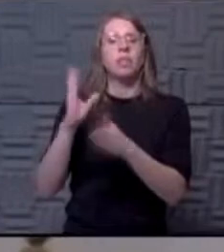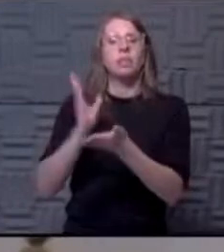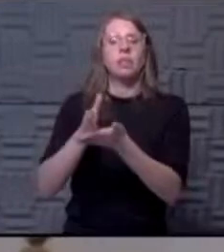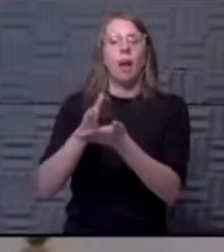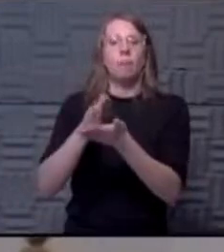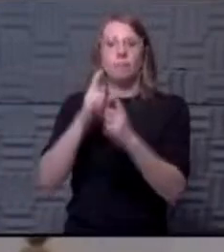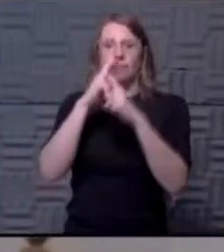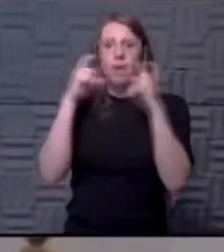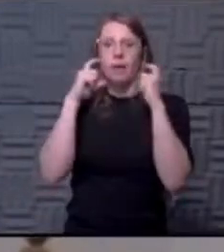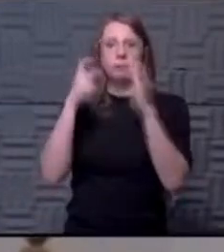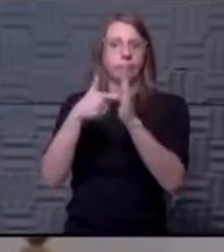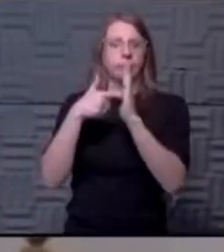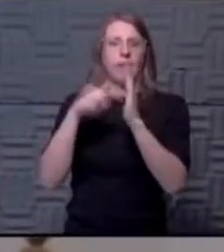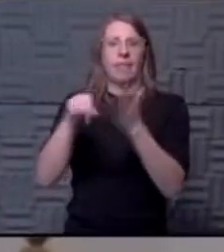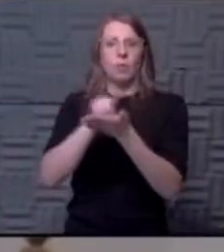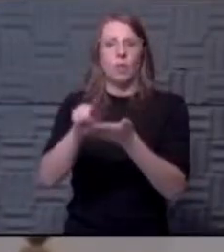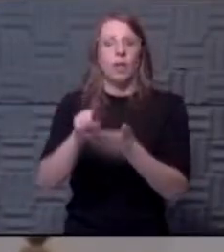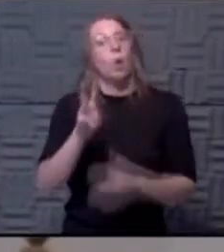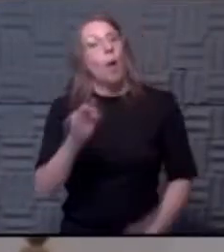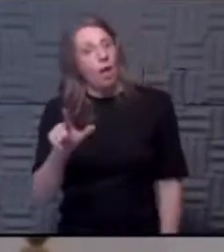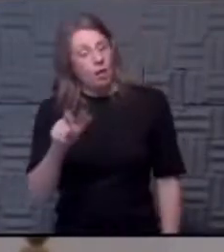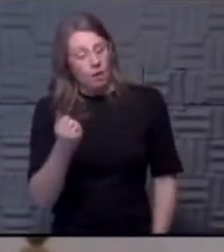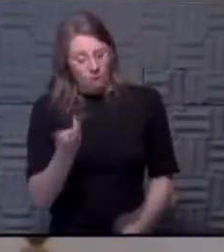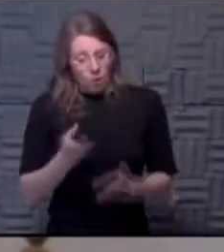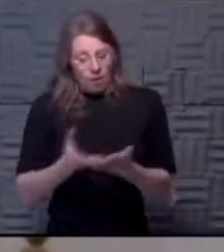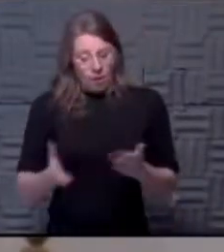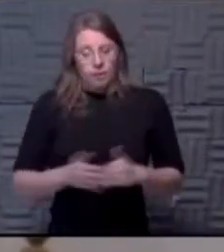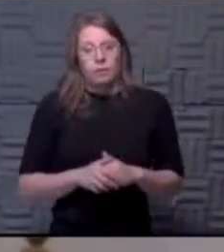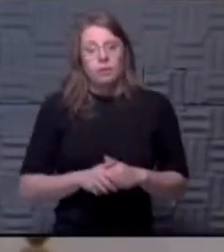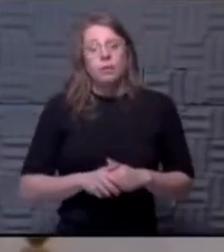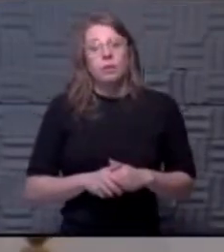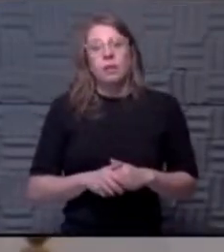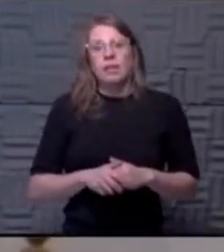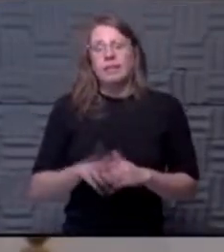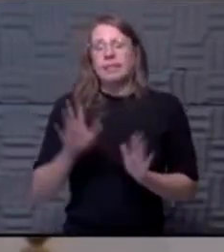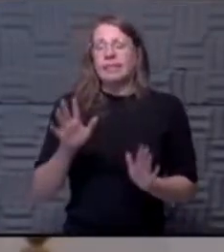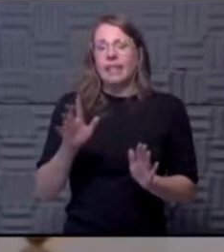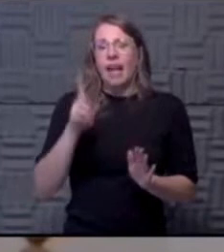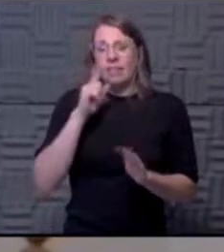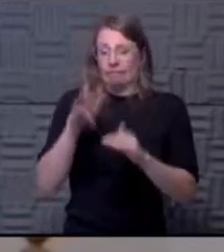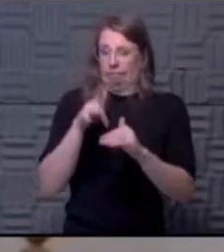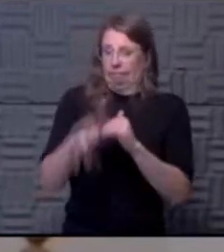week. Well, a couple things. I think it's premature,